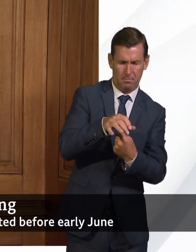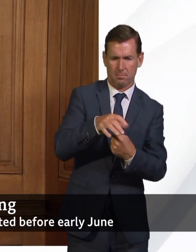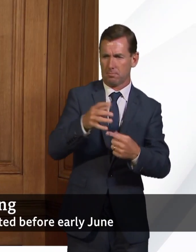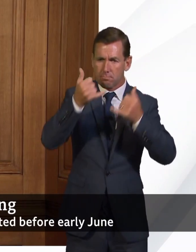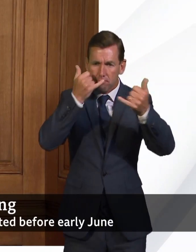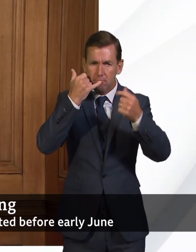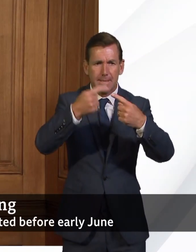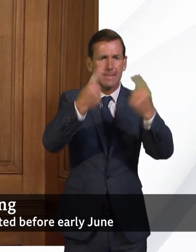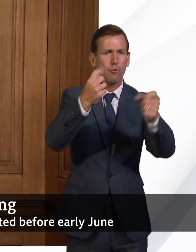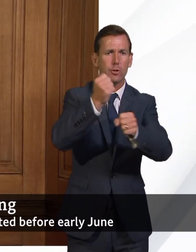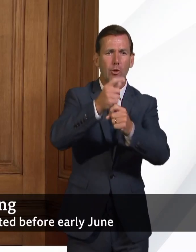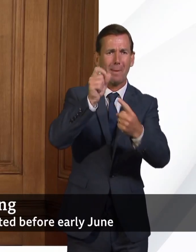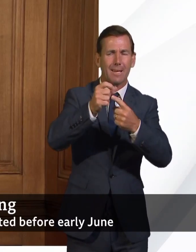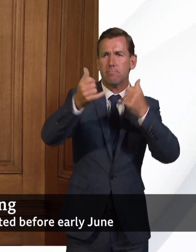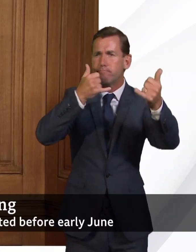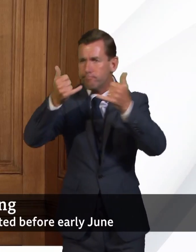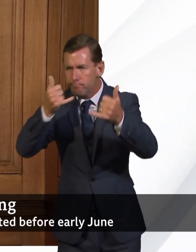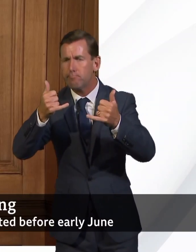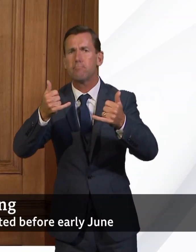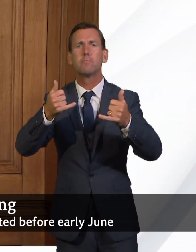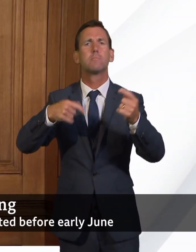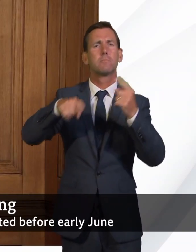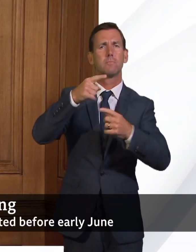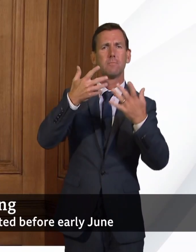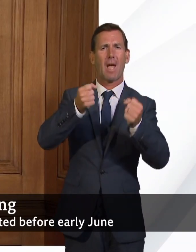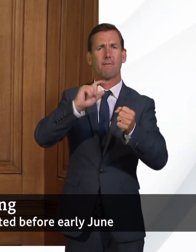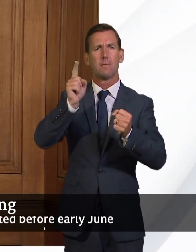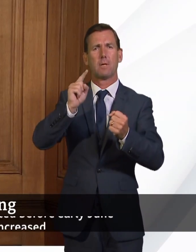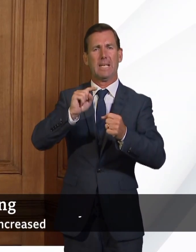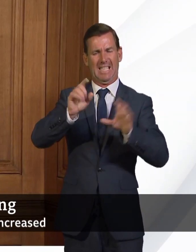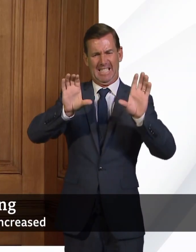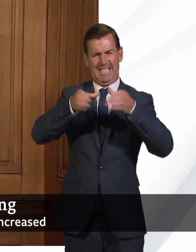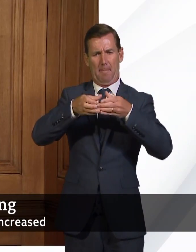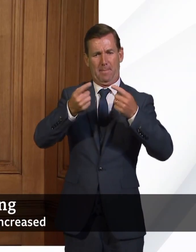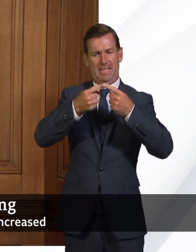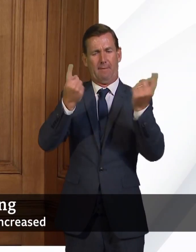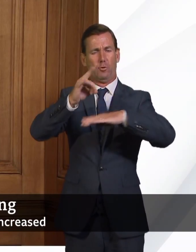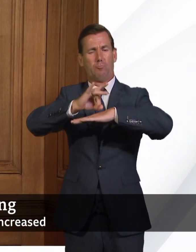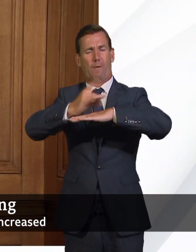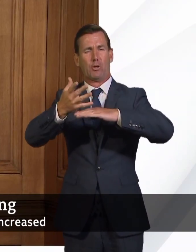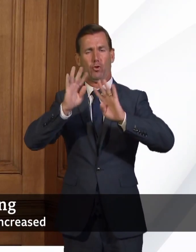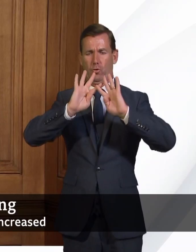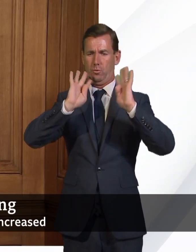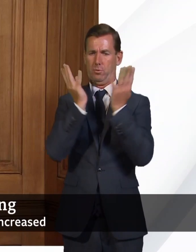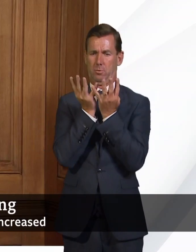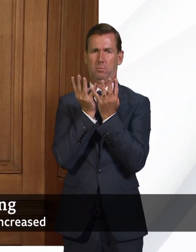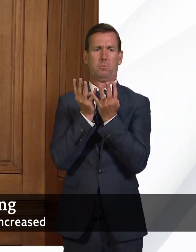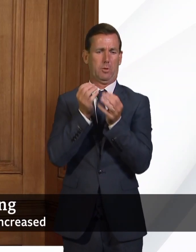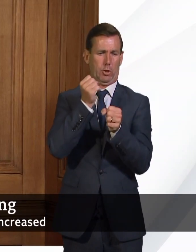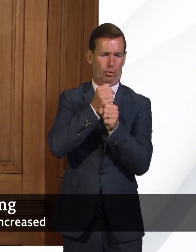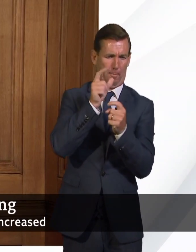GP practices come together to build what's called a multidisciplinary team. So members from the practice, members